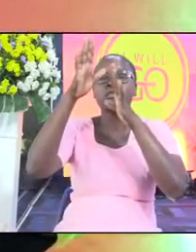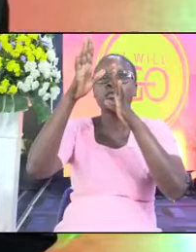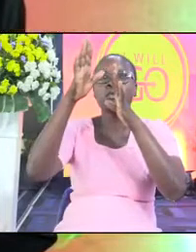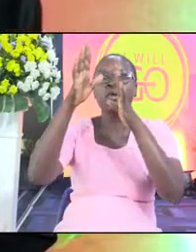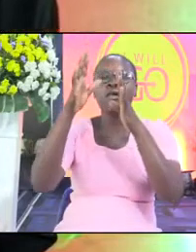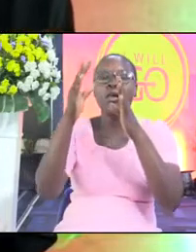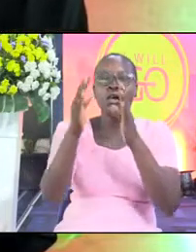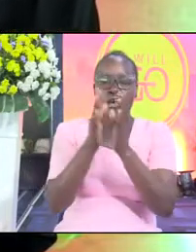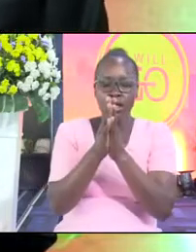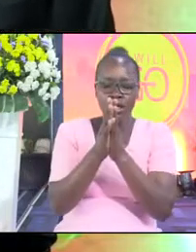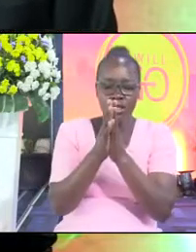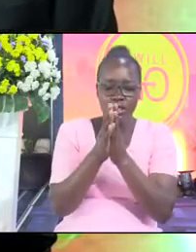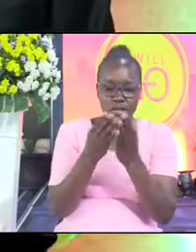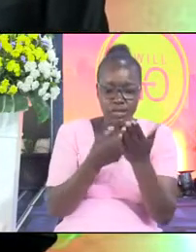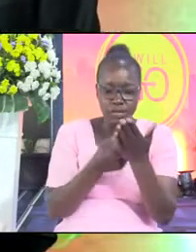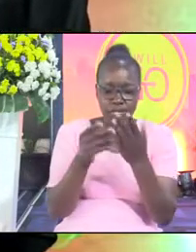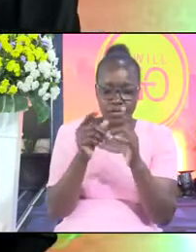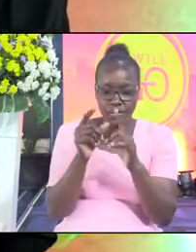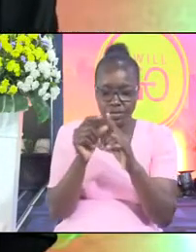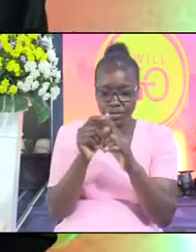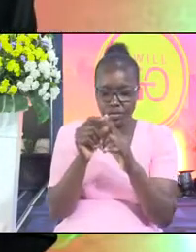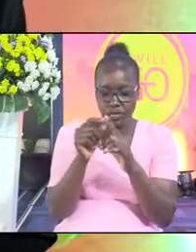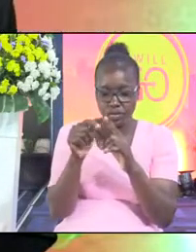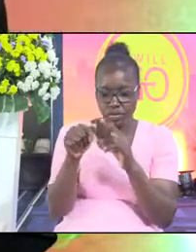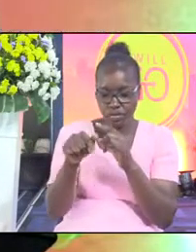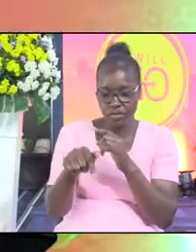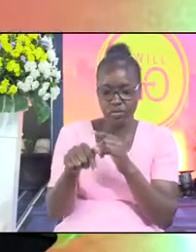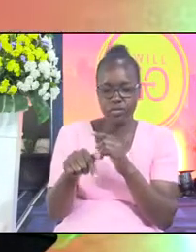May the solemn words of this gospel